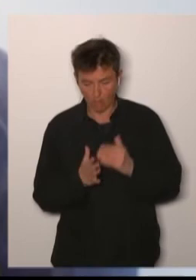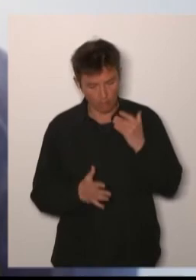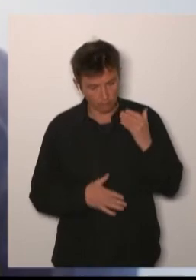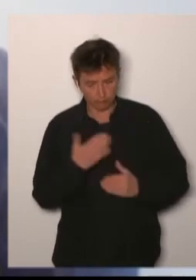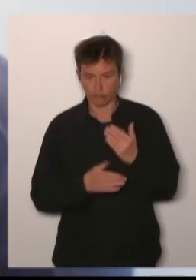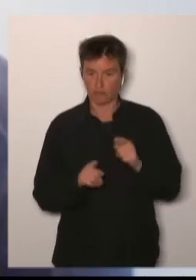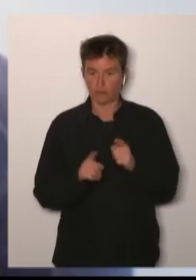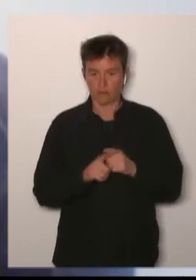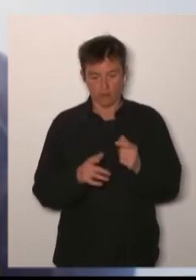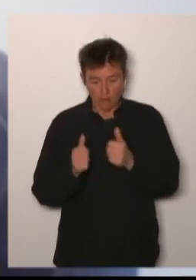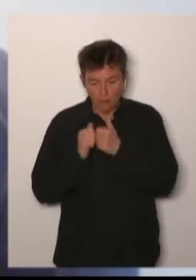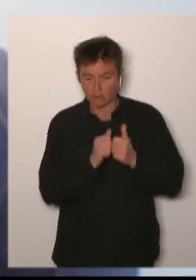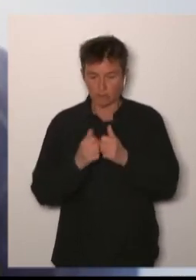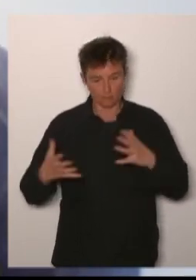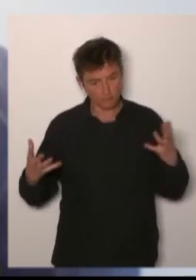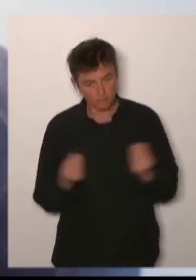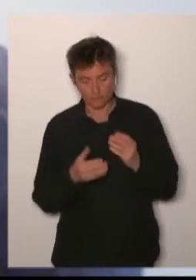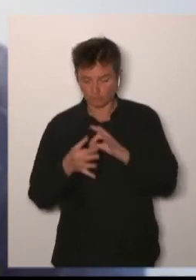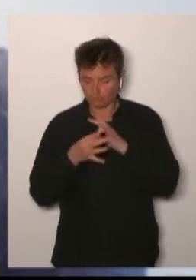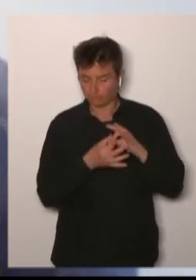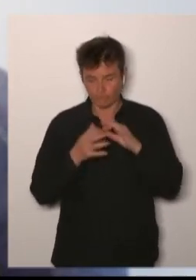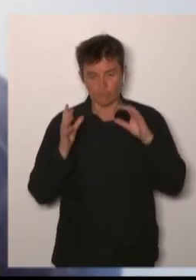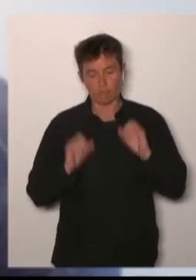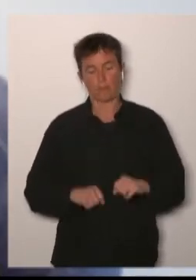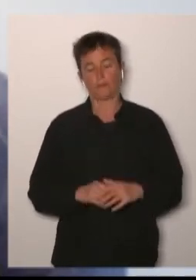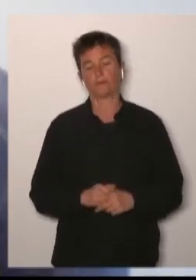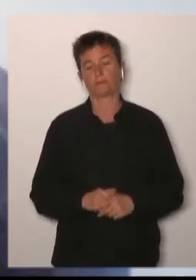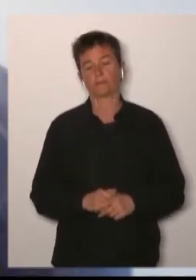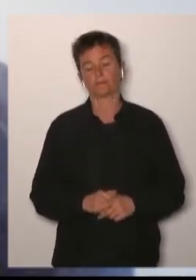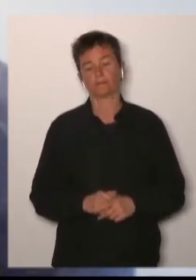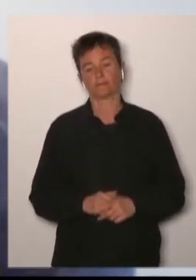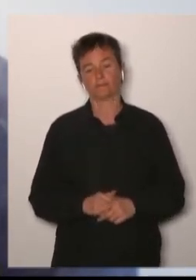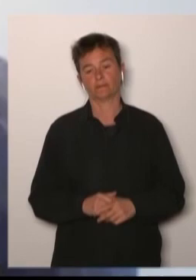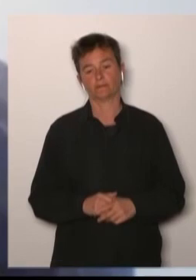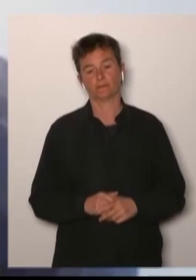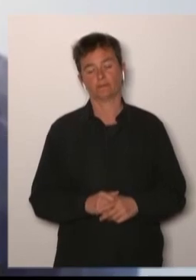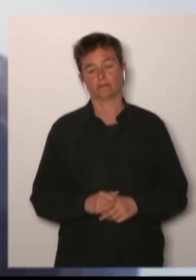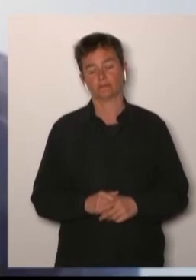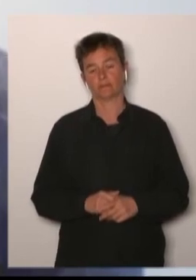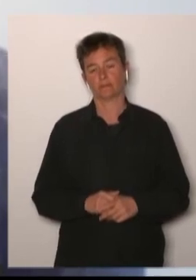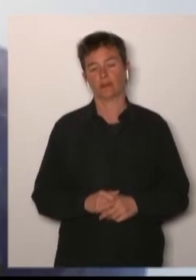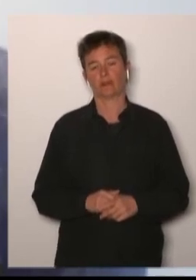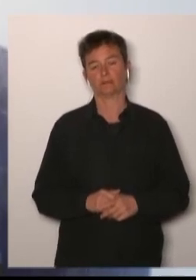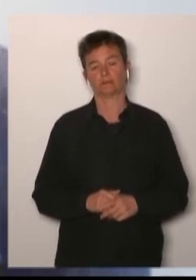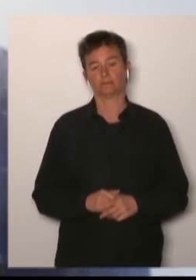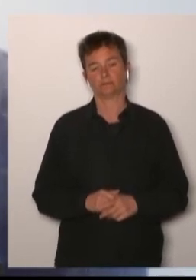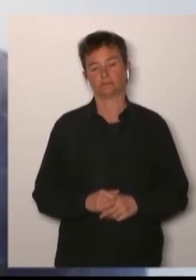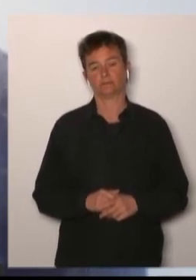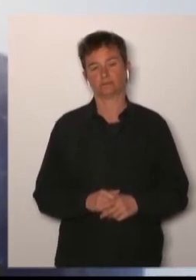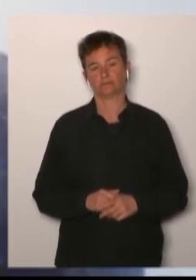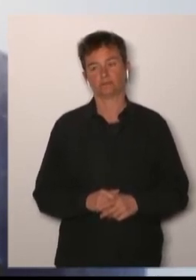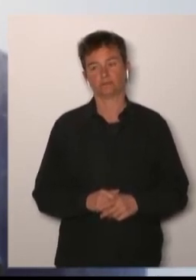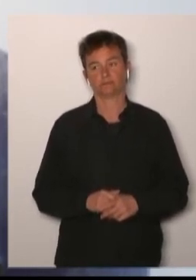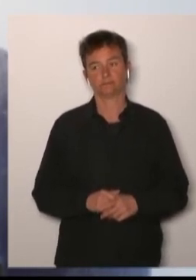synergies, reach out and I think then there are ways to really